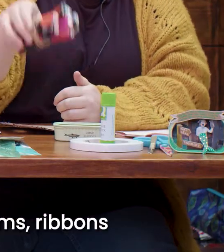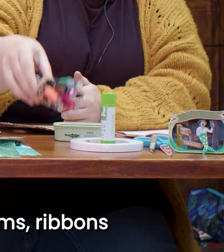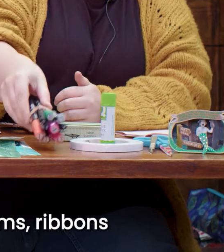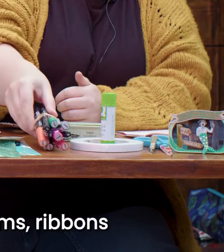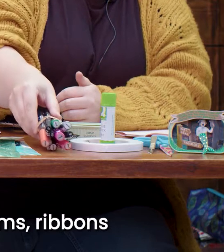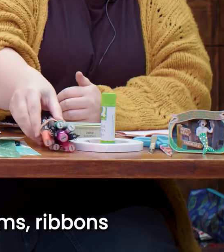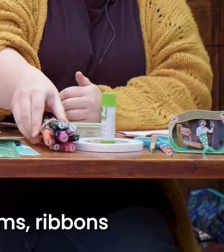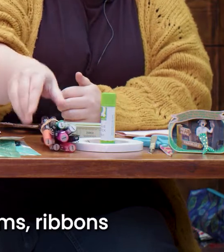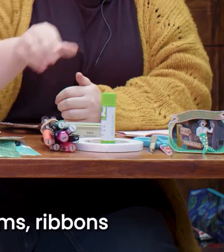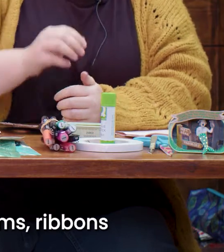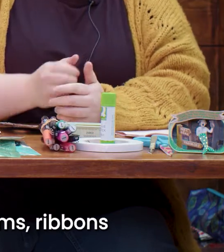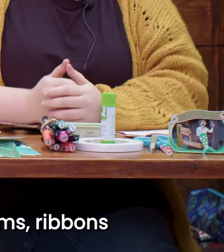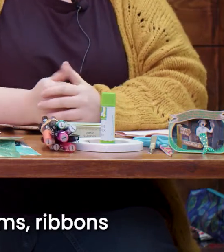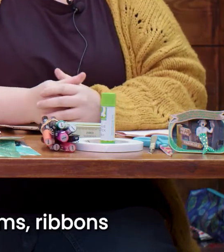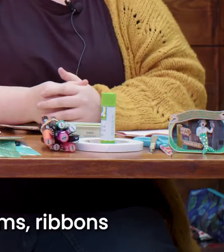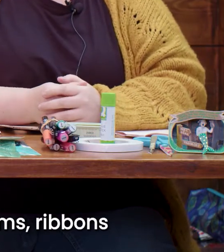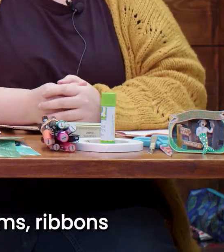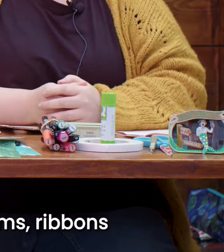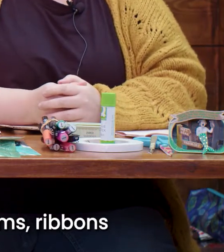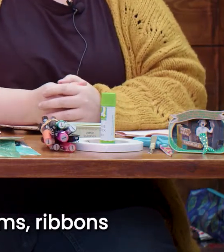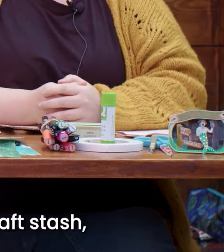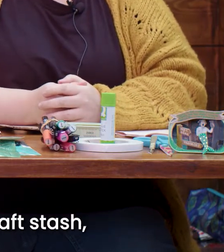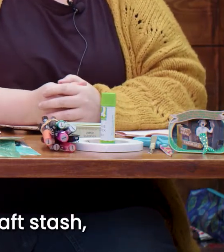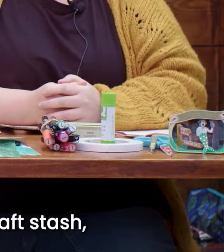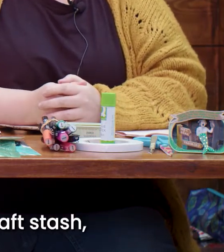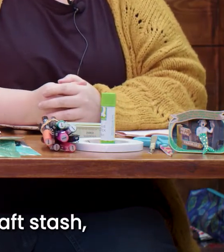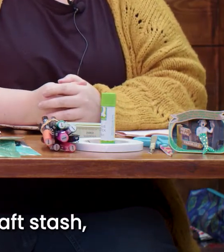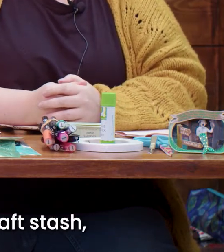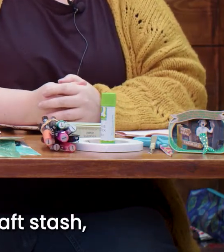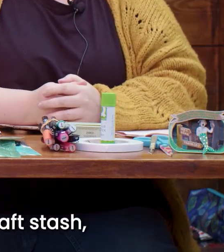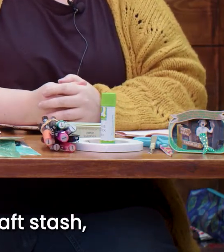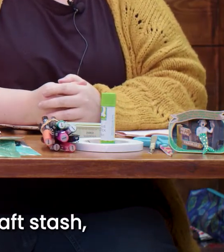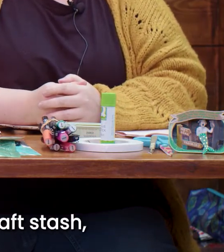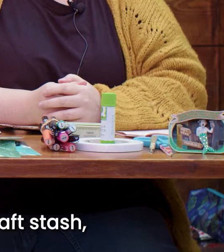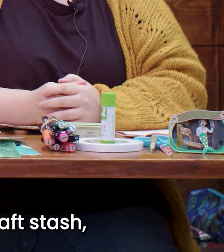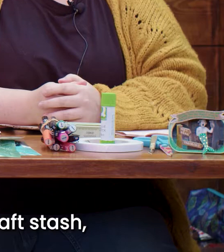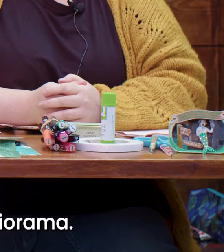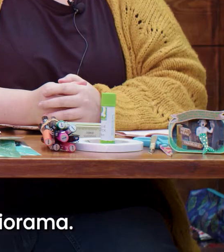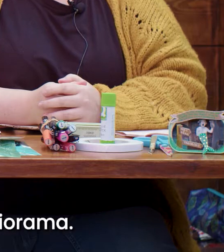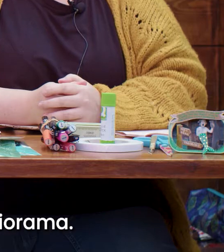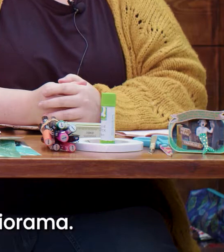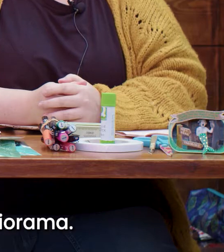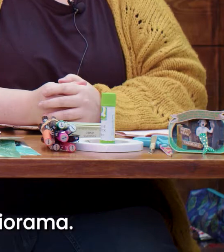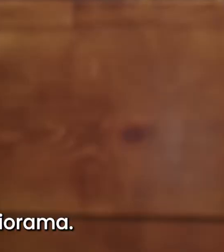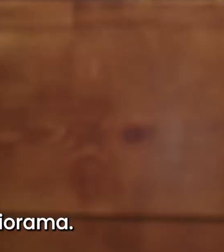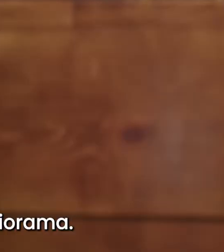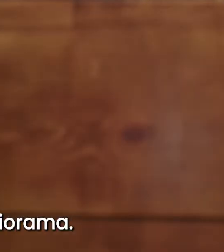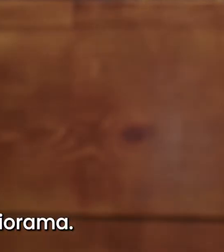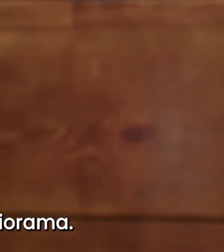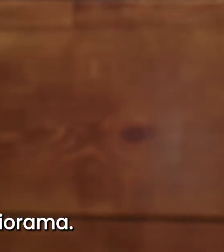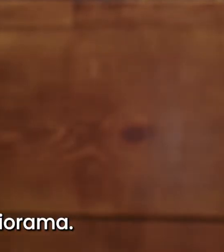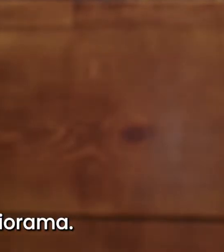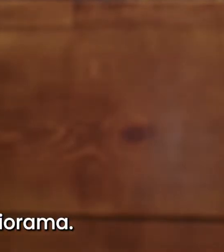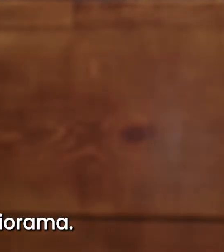An assortment of beads, buttons, sequins, gems, ribbons, whatever you have spare to add to your craft stash if you fancy adding a bit of